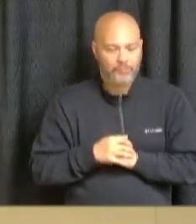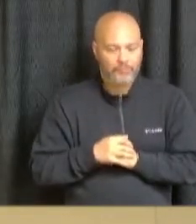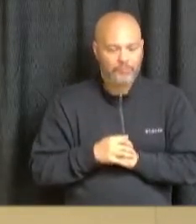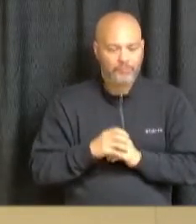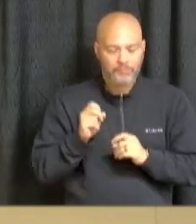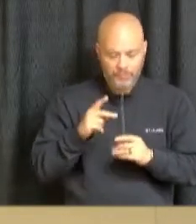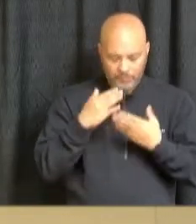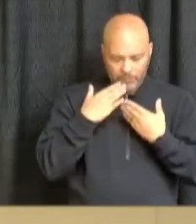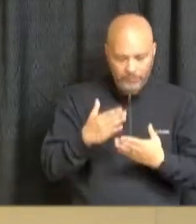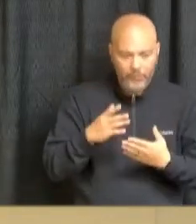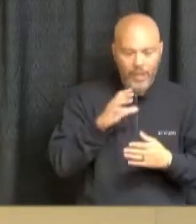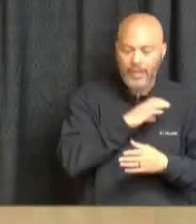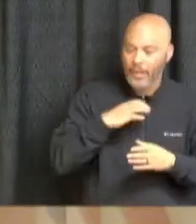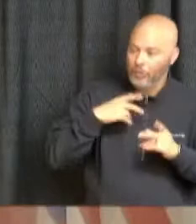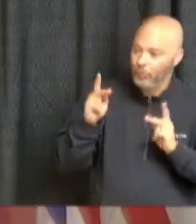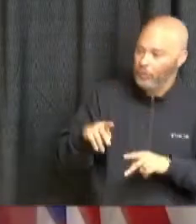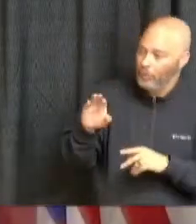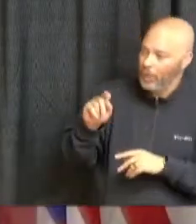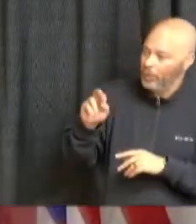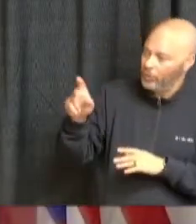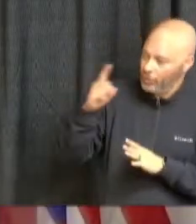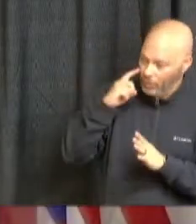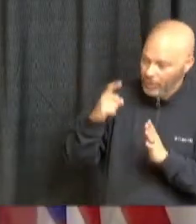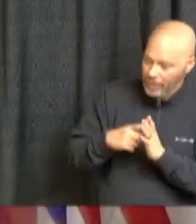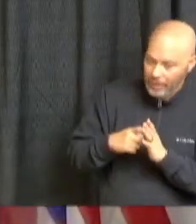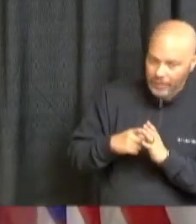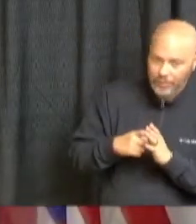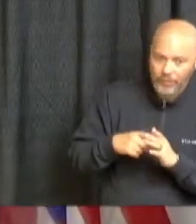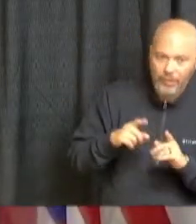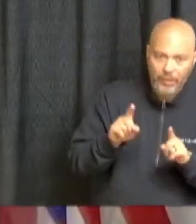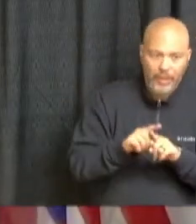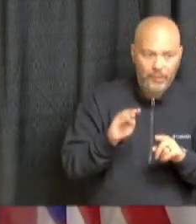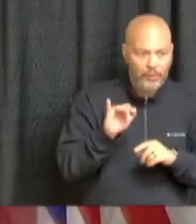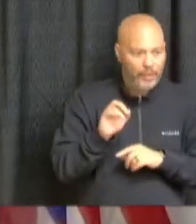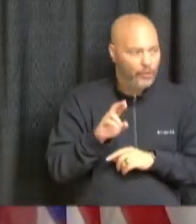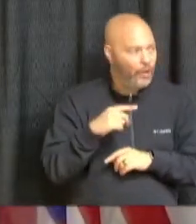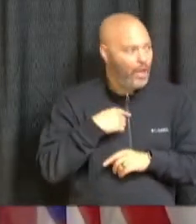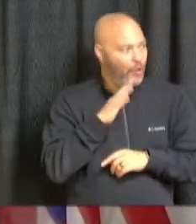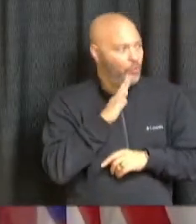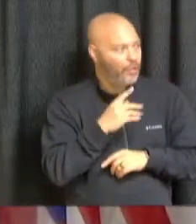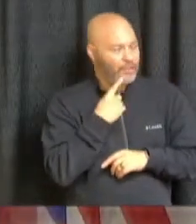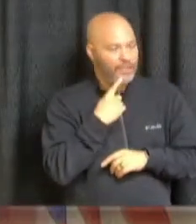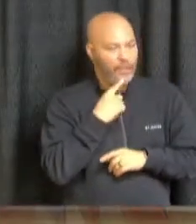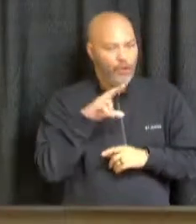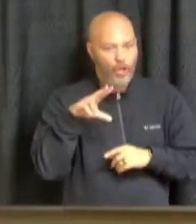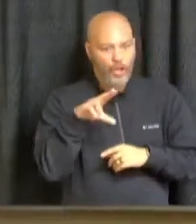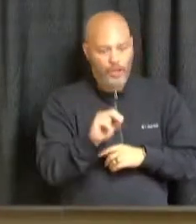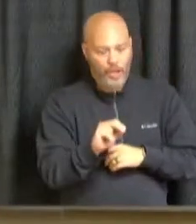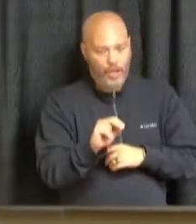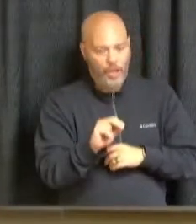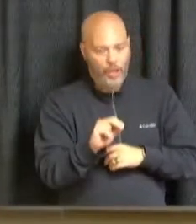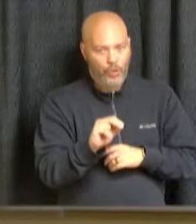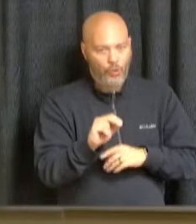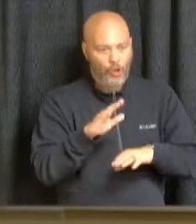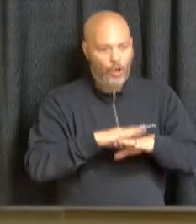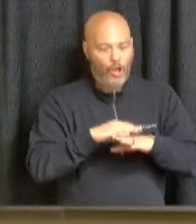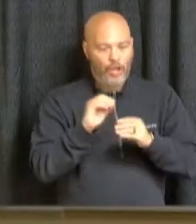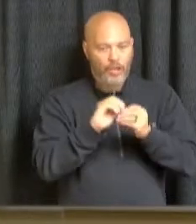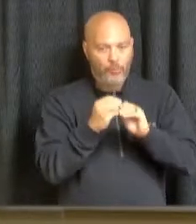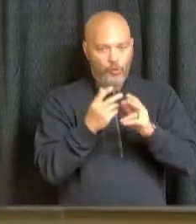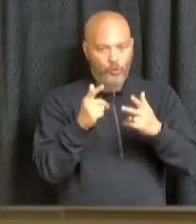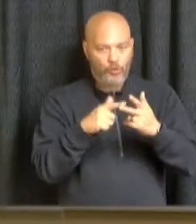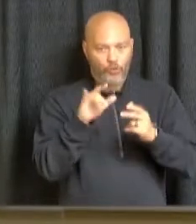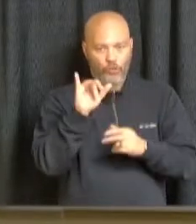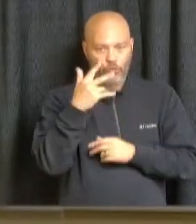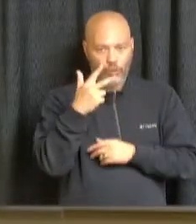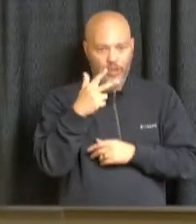Thank you. Thank you. Councilperson Butler, you're recognized on the consent agenda. Thank you, Mayor. I would like to register a no on item number 3,